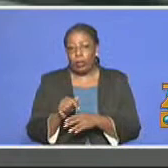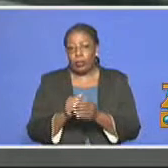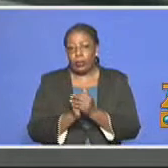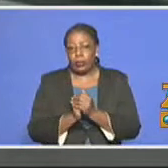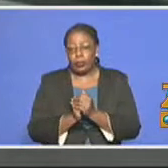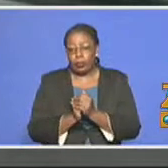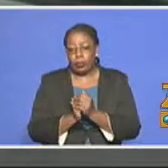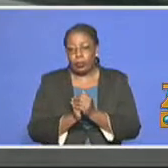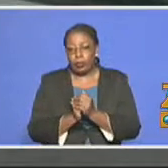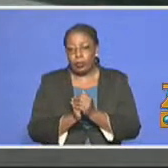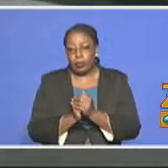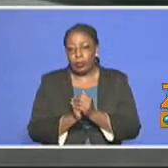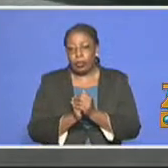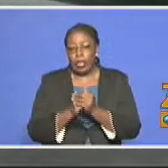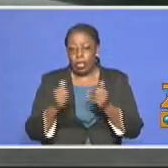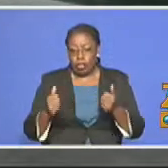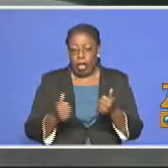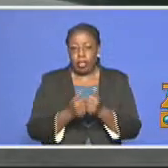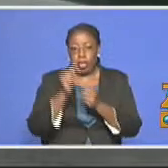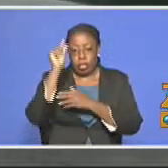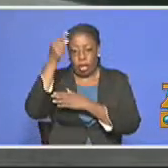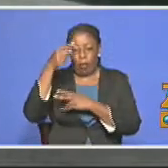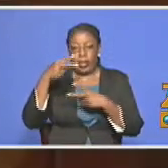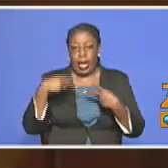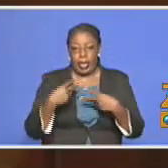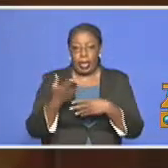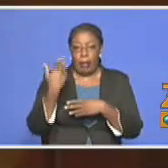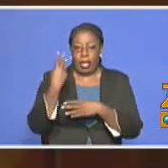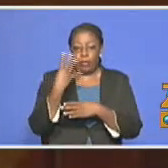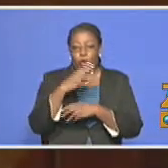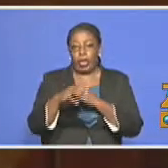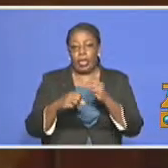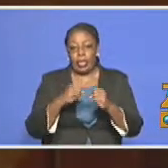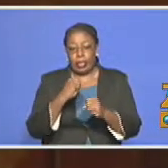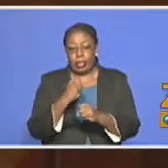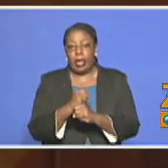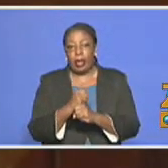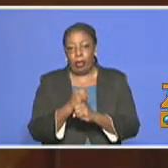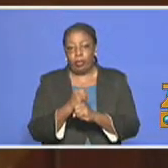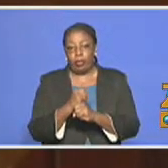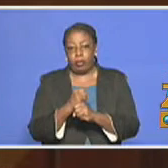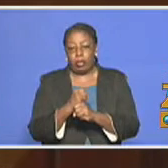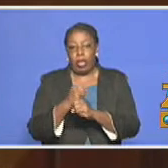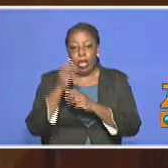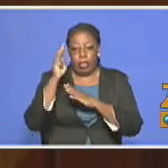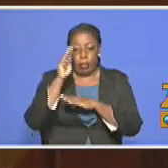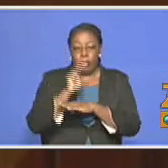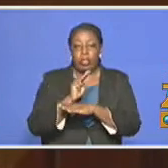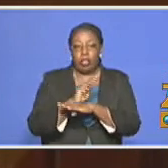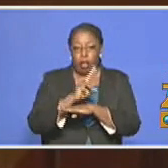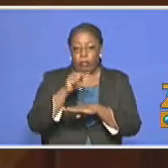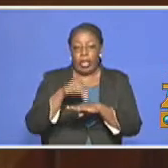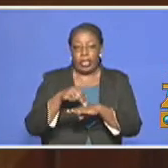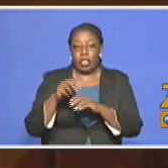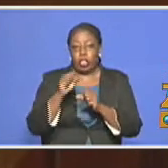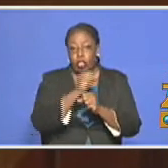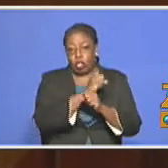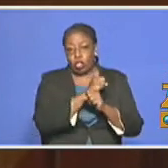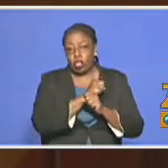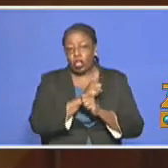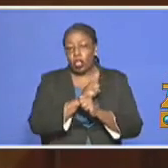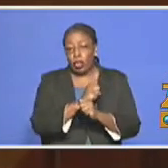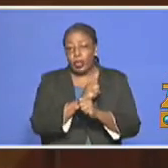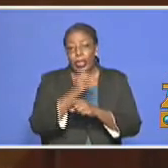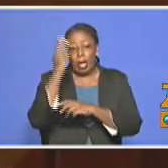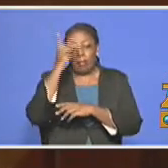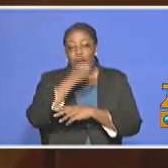Despite the challenges the government faced in the past 4 years, Member of Parliament for Mount Moriah and Minister of National Security, the Honorable